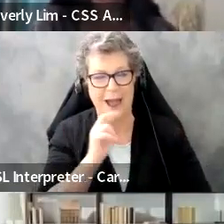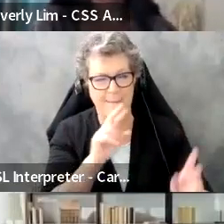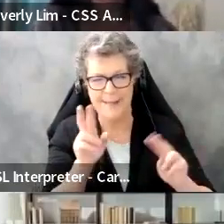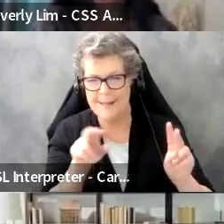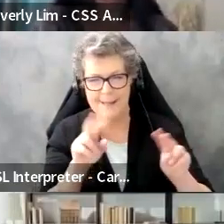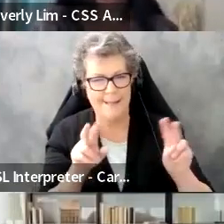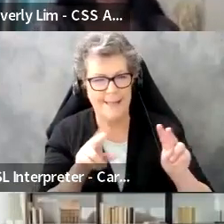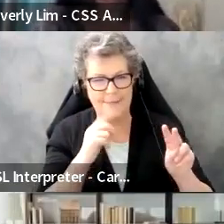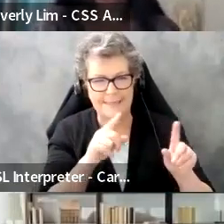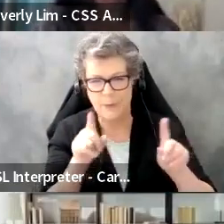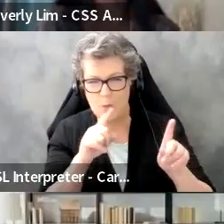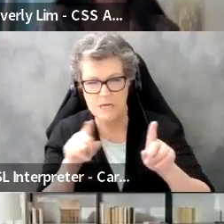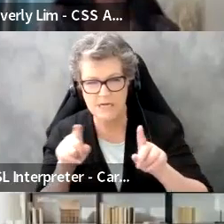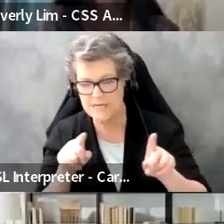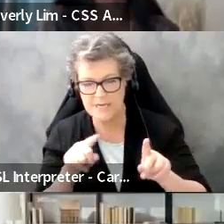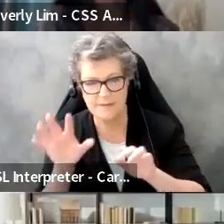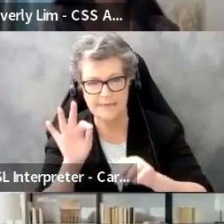through.